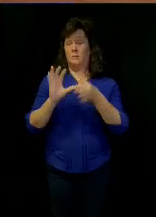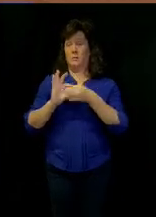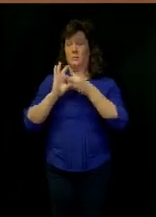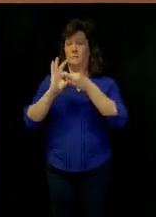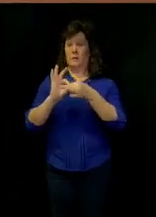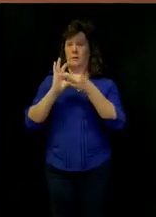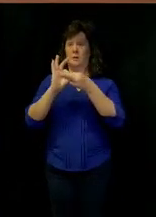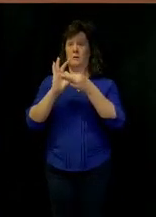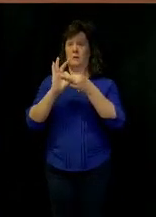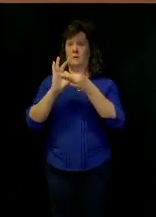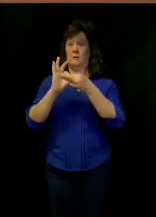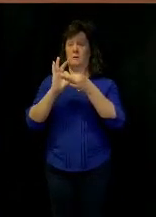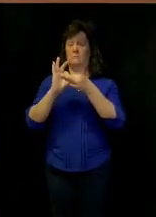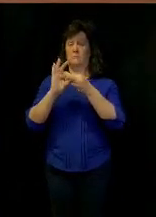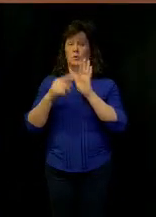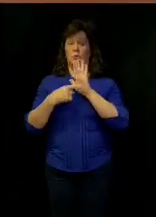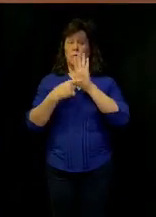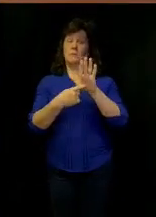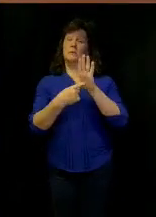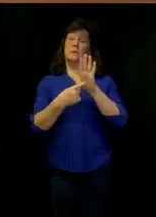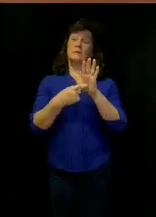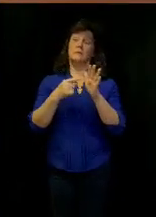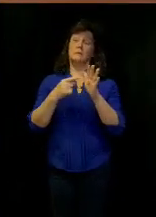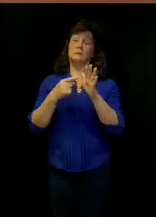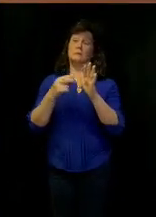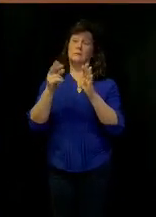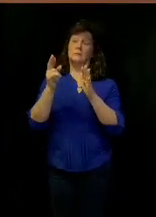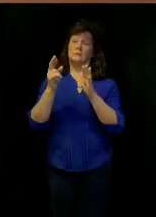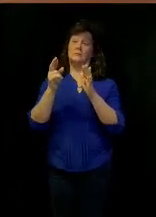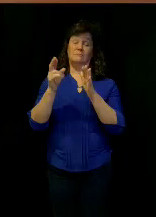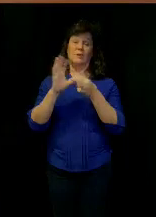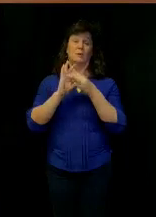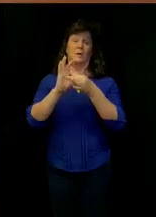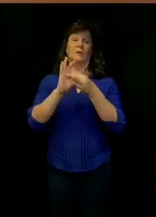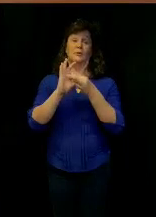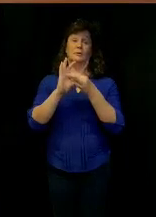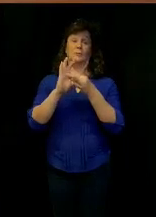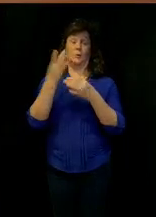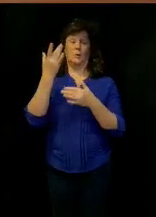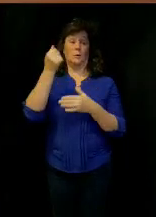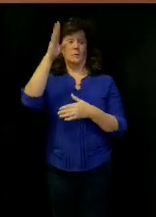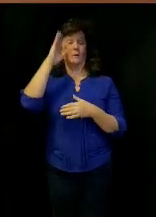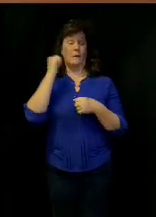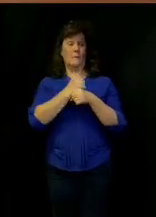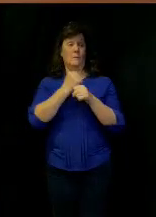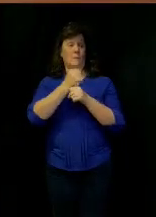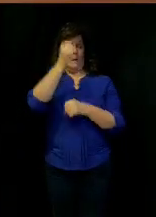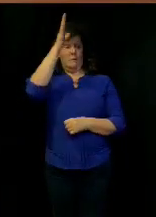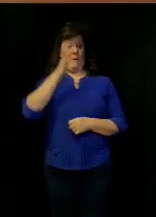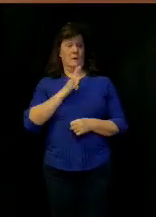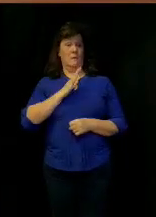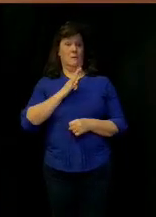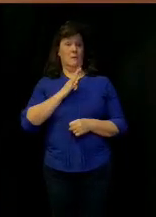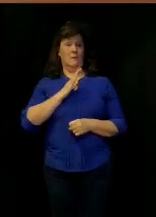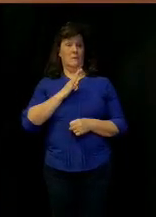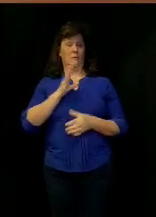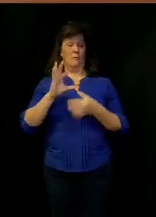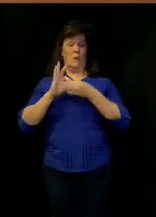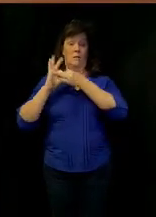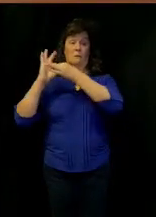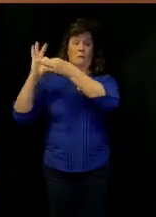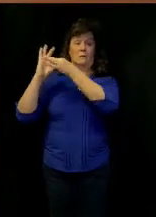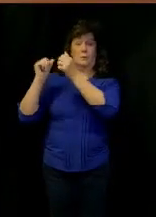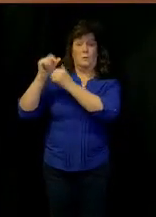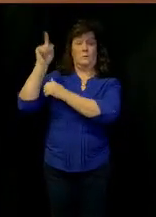relationship, and representation. That's why God created man. Relationship with him